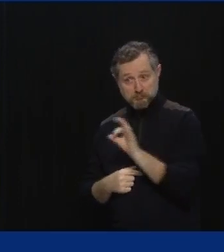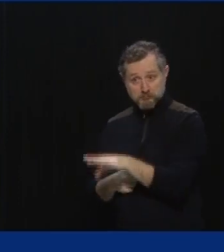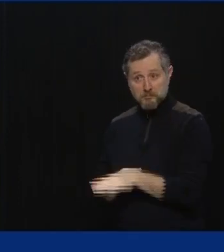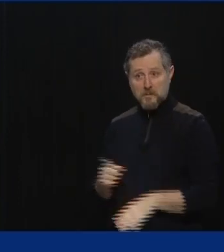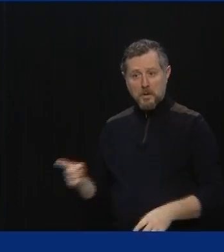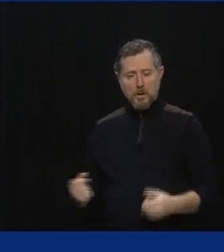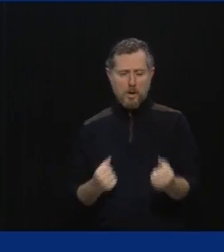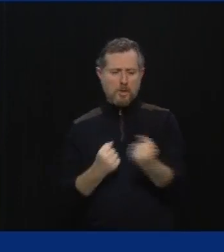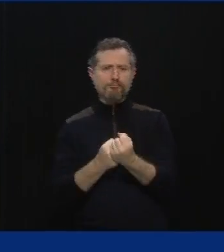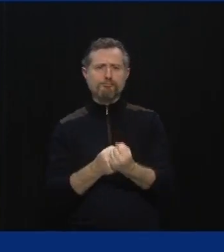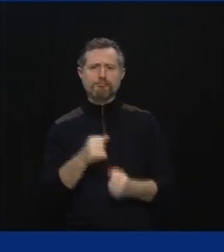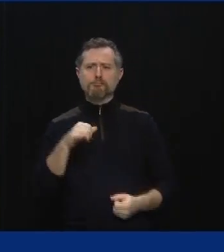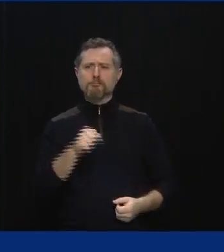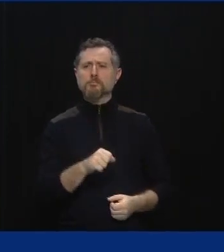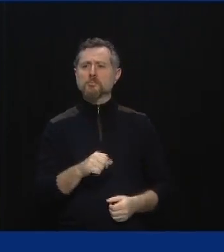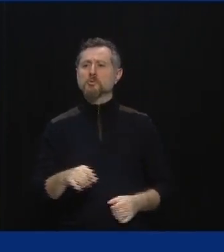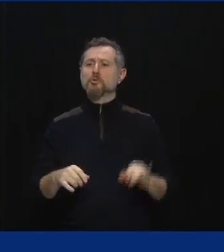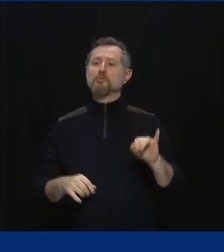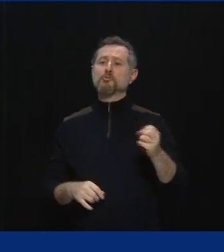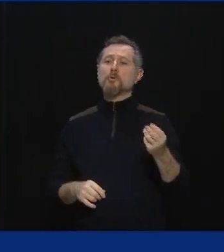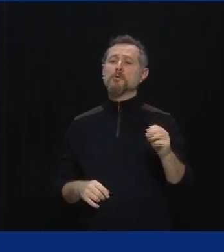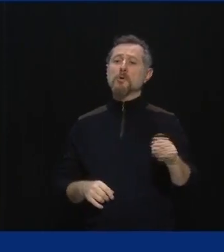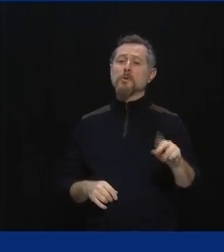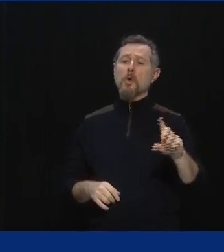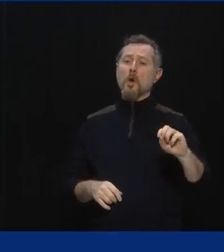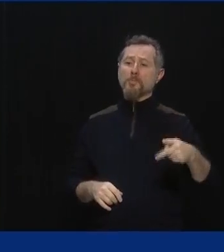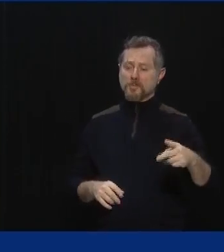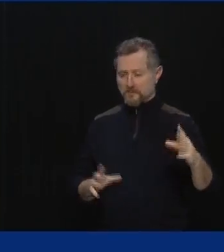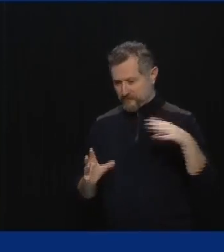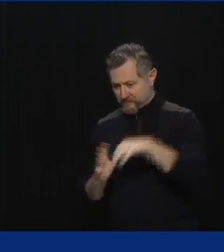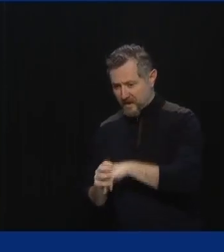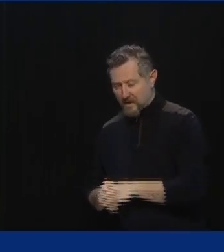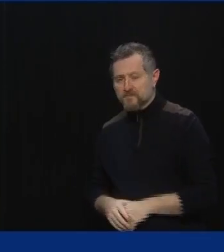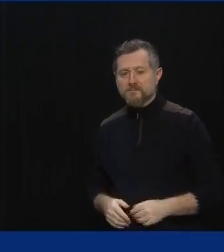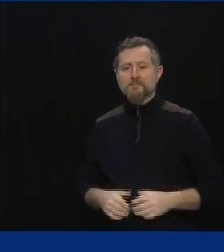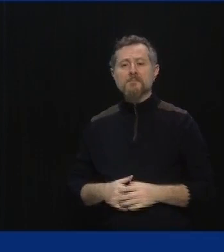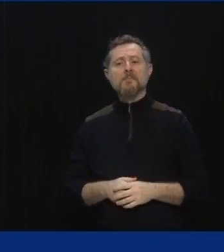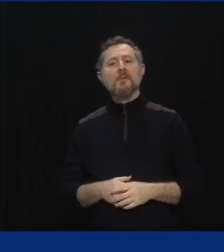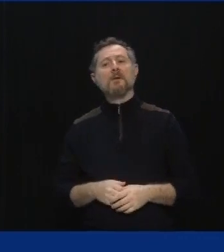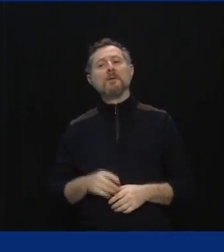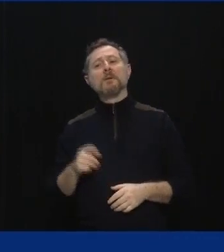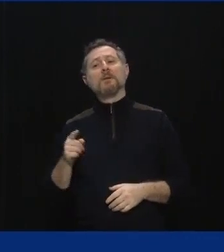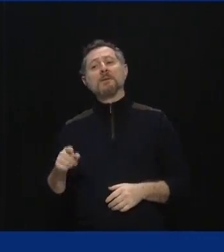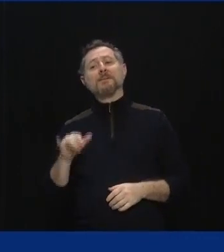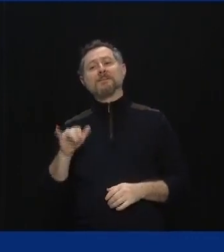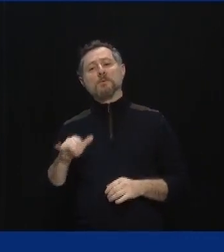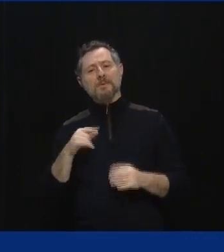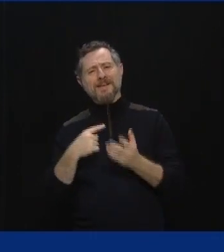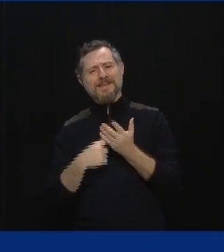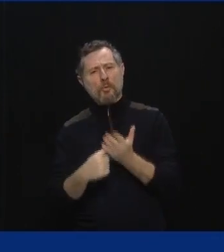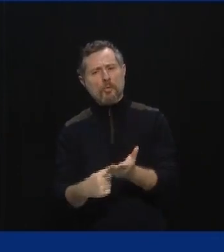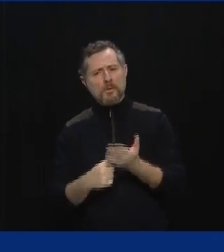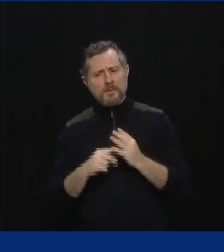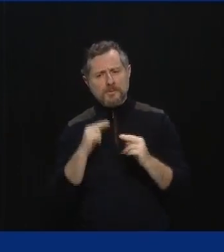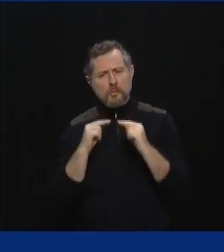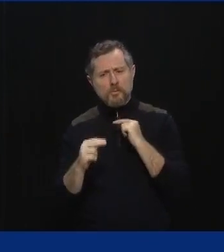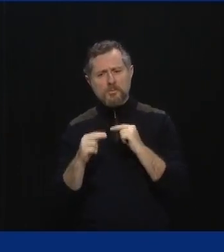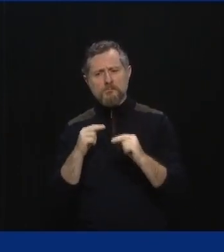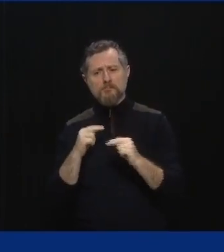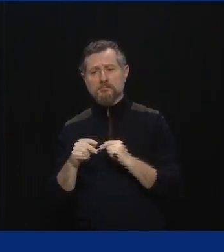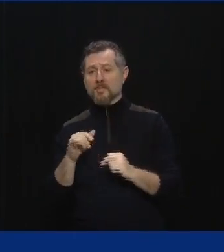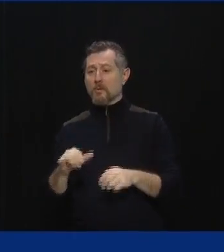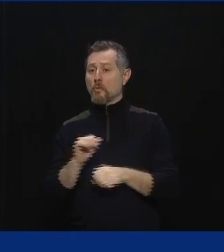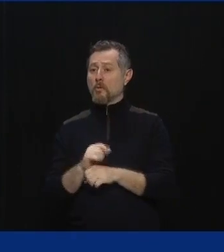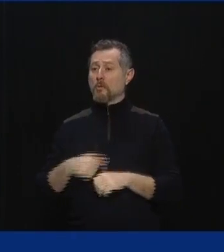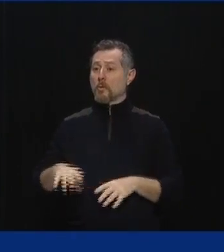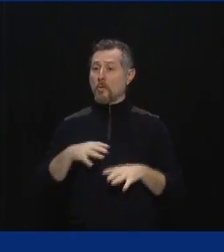that's Loop and Johnson. And you look at their involvement in the negotiations, because this is not something that you call sweat equity. This is not